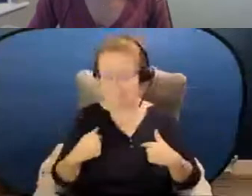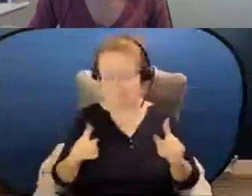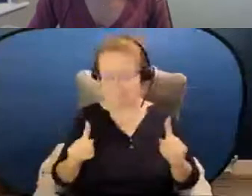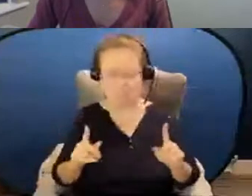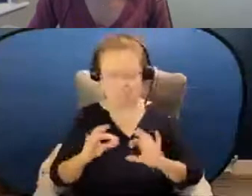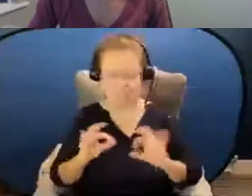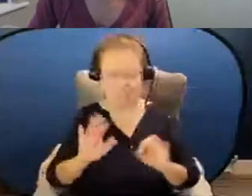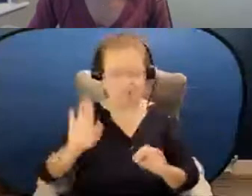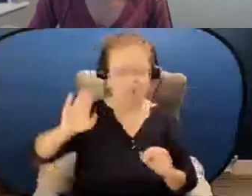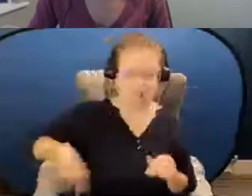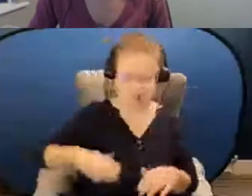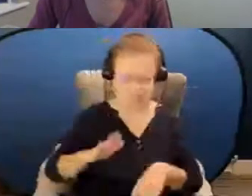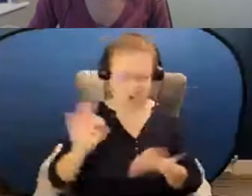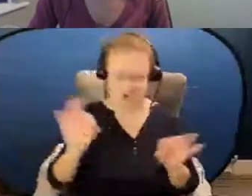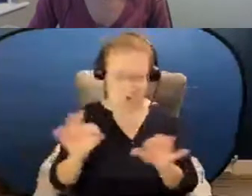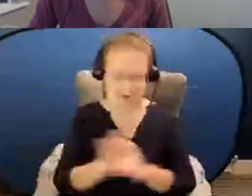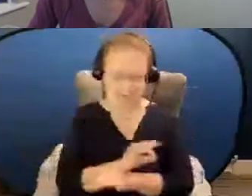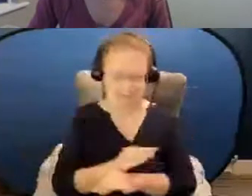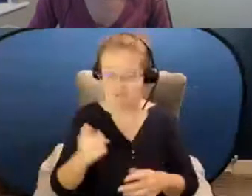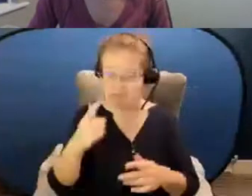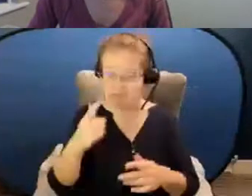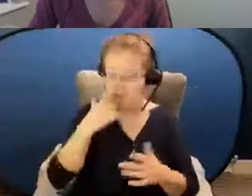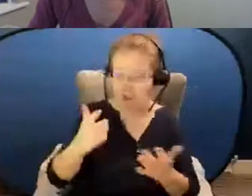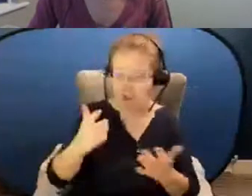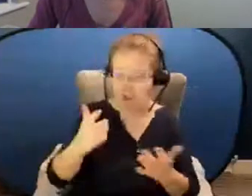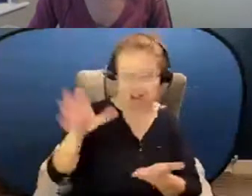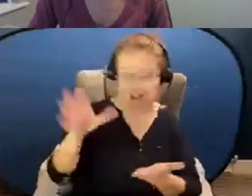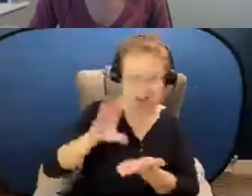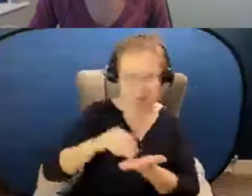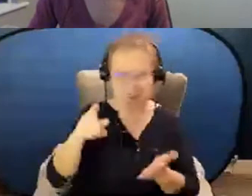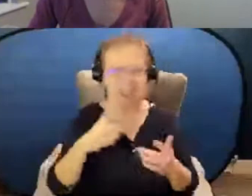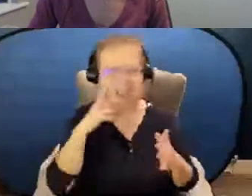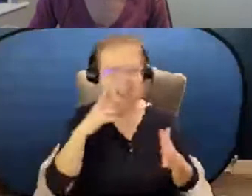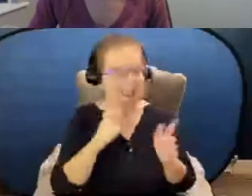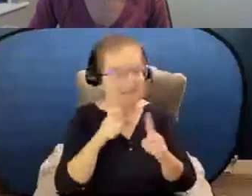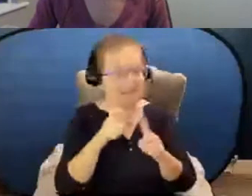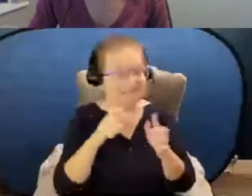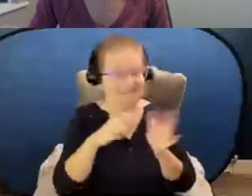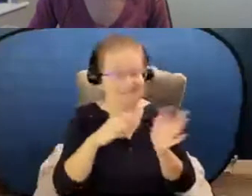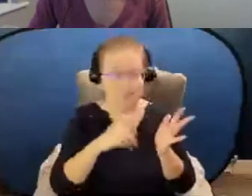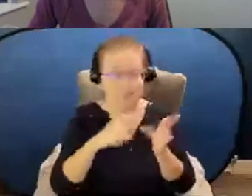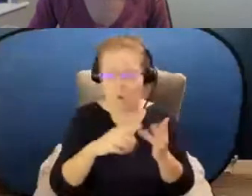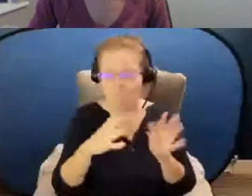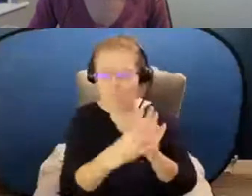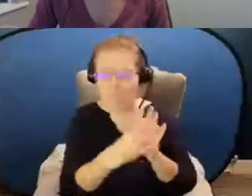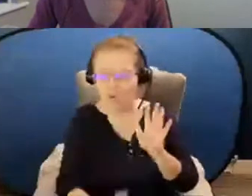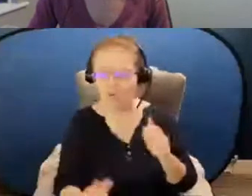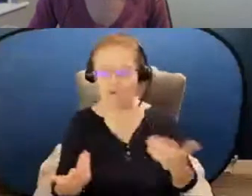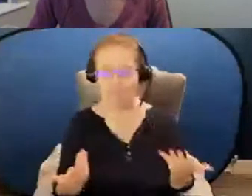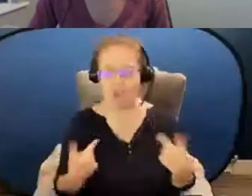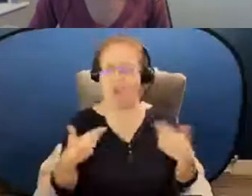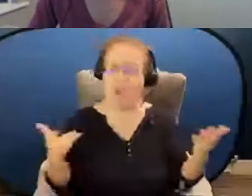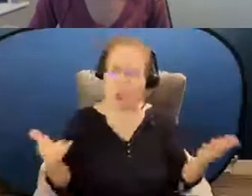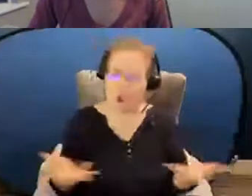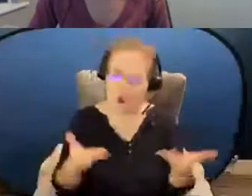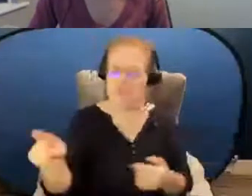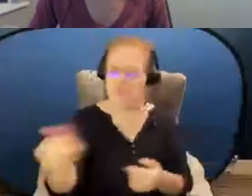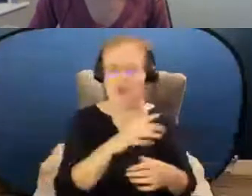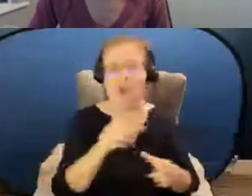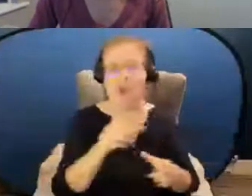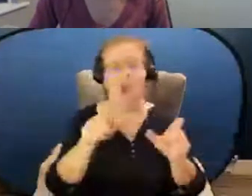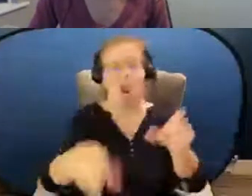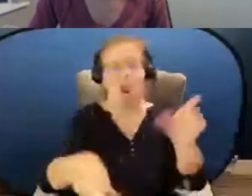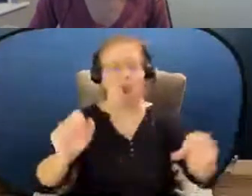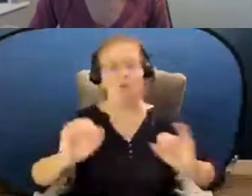example, NVDA, anyone can download it and use it. JAWS, there's a demo version anyone can use. So I really encourage clients to do their own QA